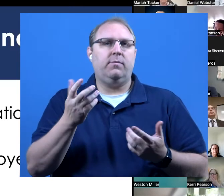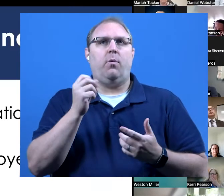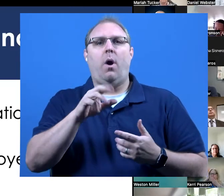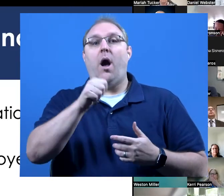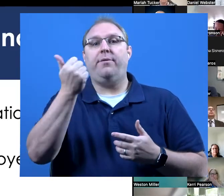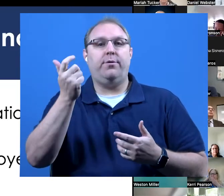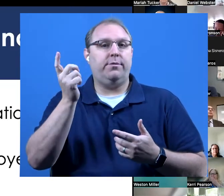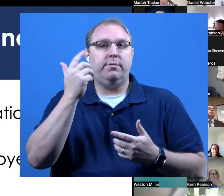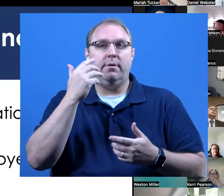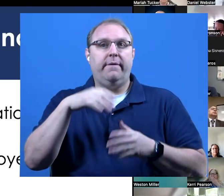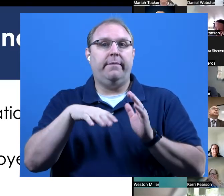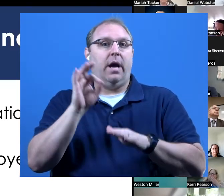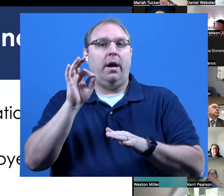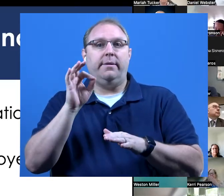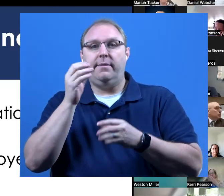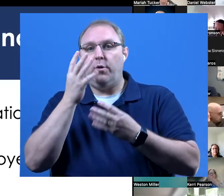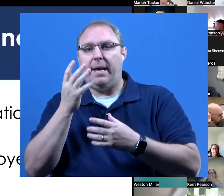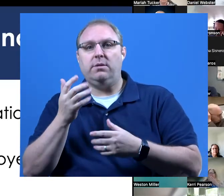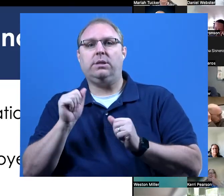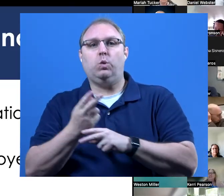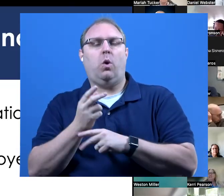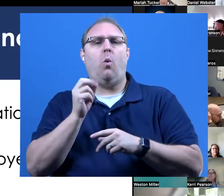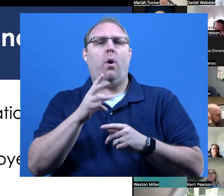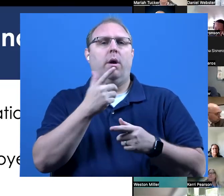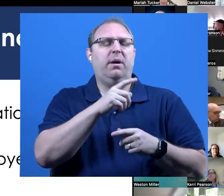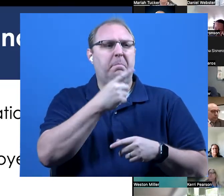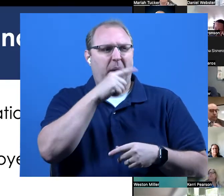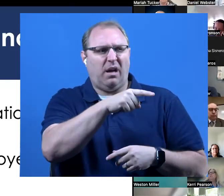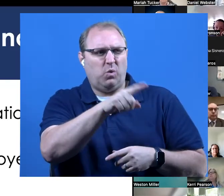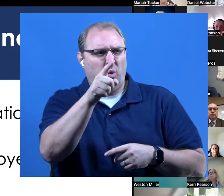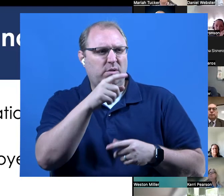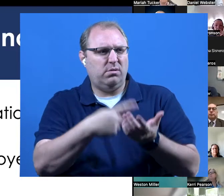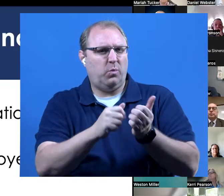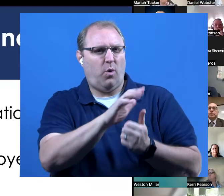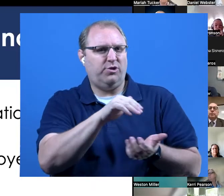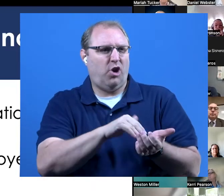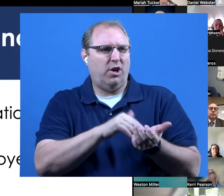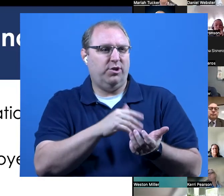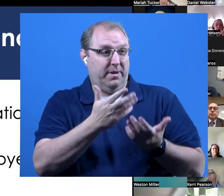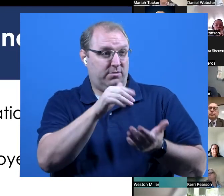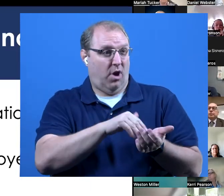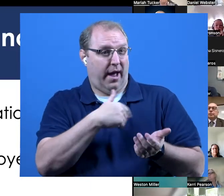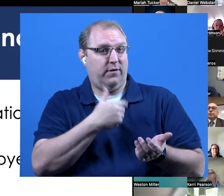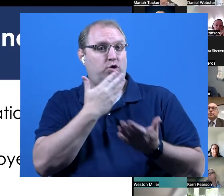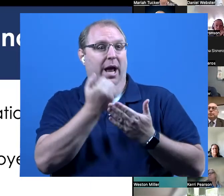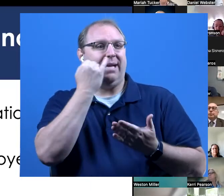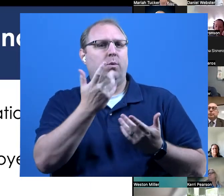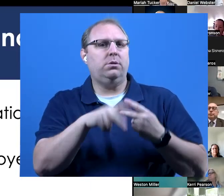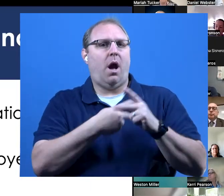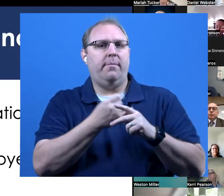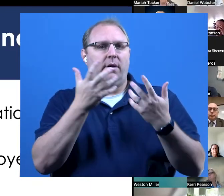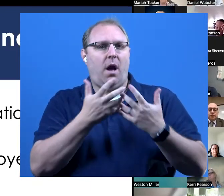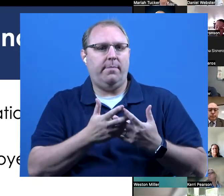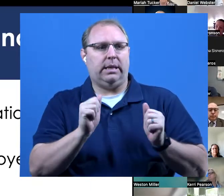be acceptable with your current diagnosis. The important part that's mandated by the Americans